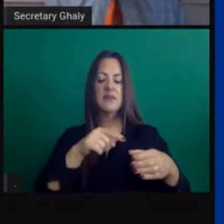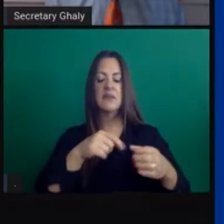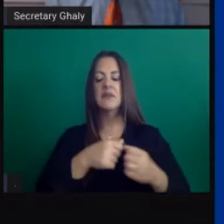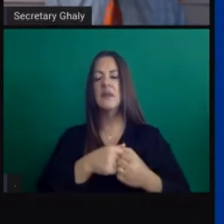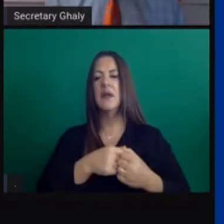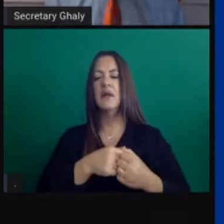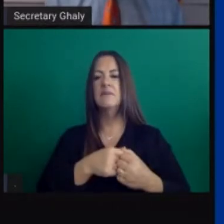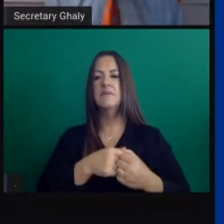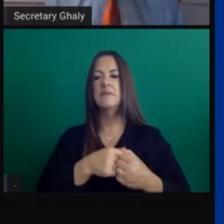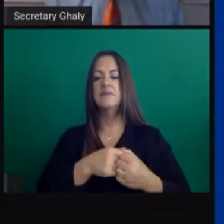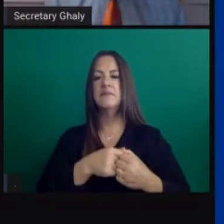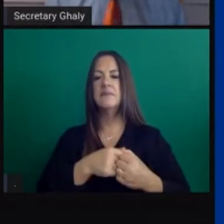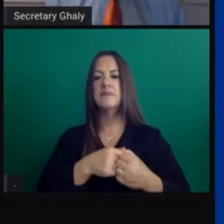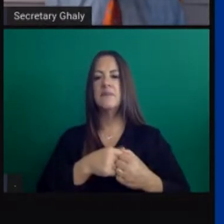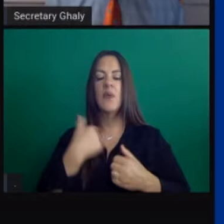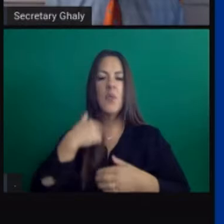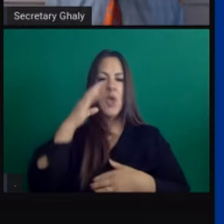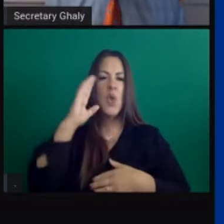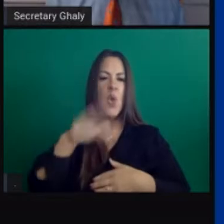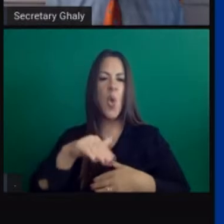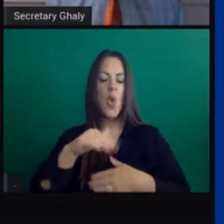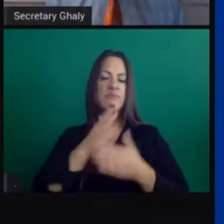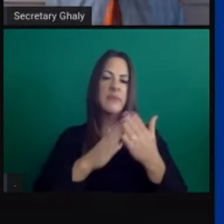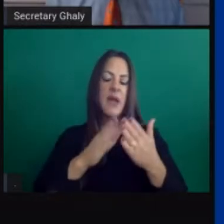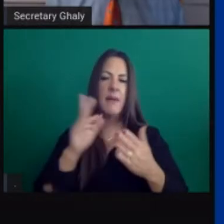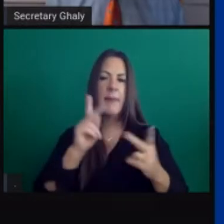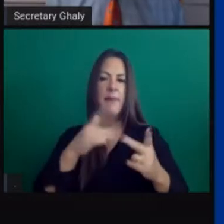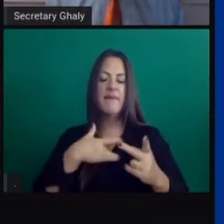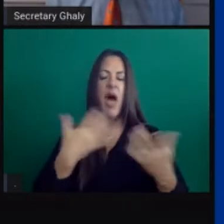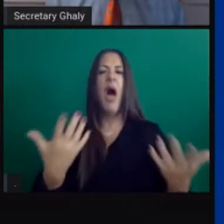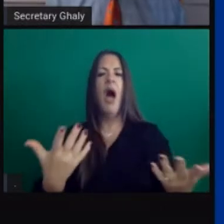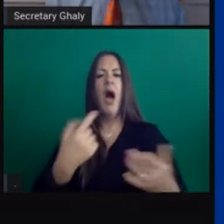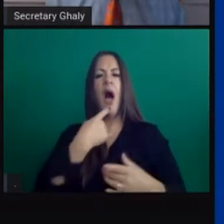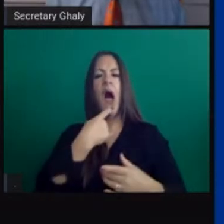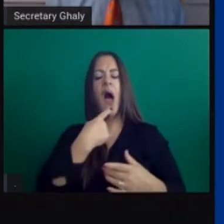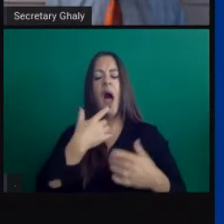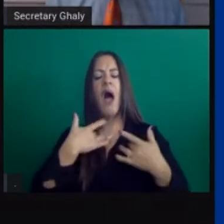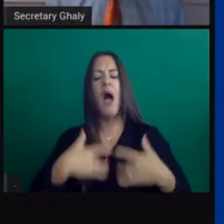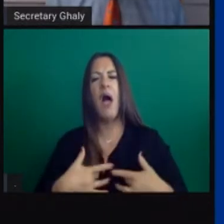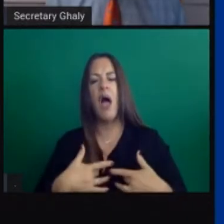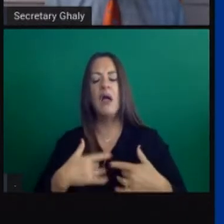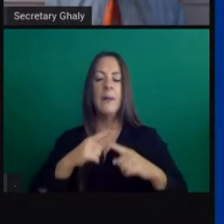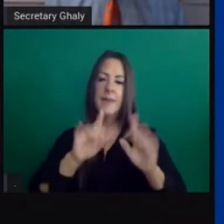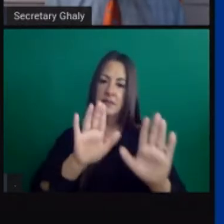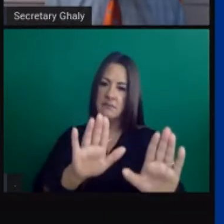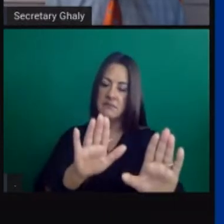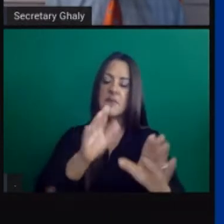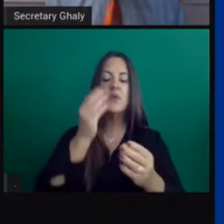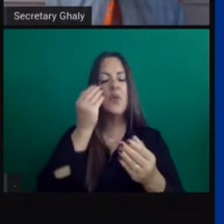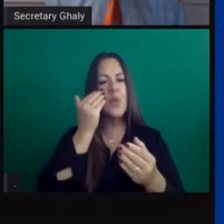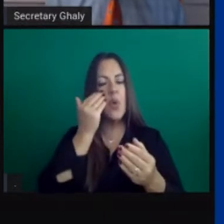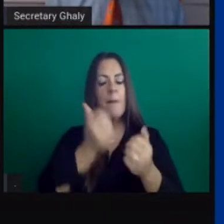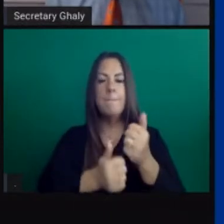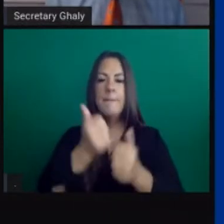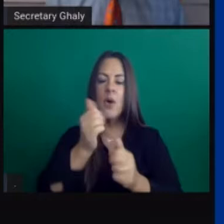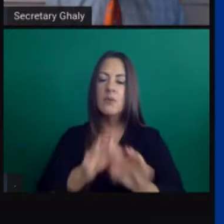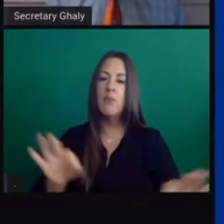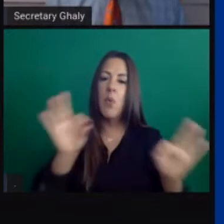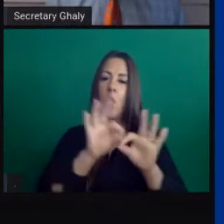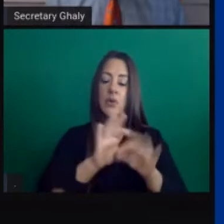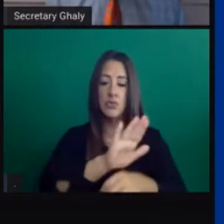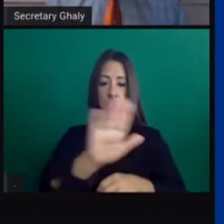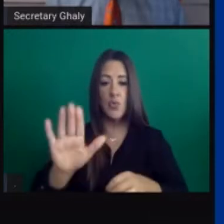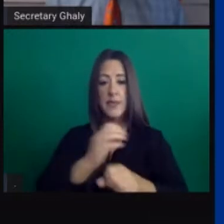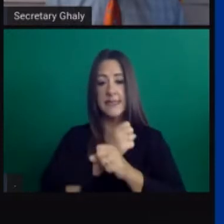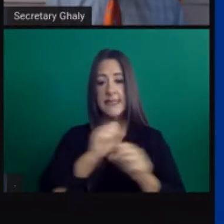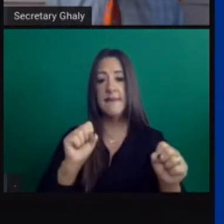is can be disappointing or distressful to some, but as we've always said, leading with safety is important,